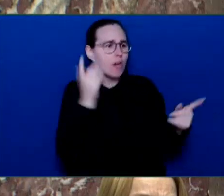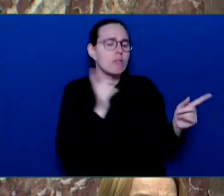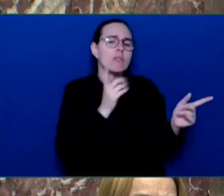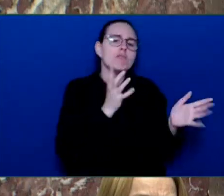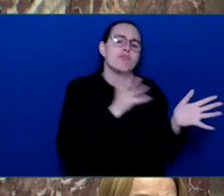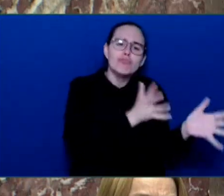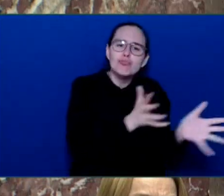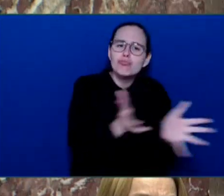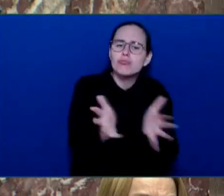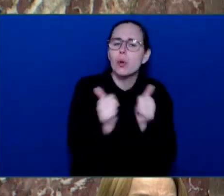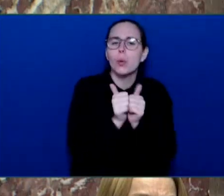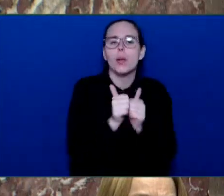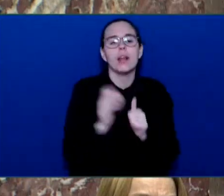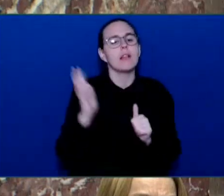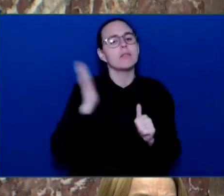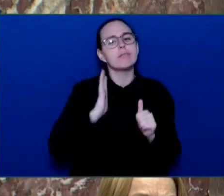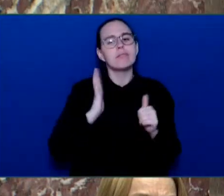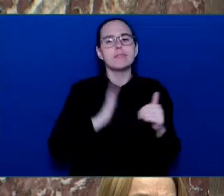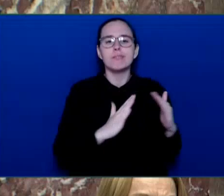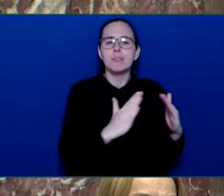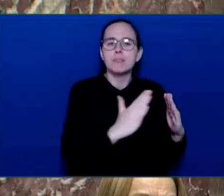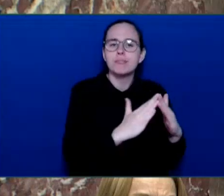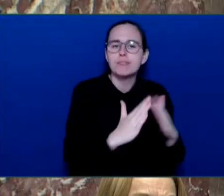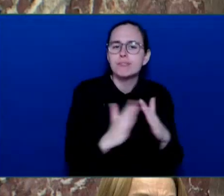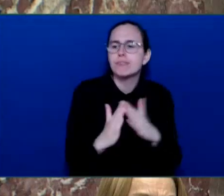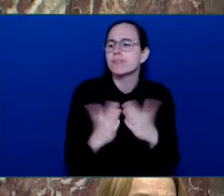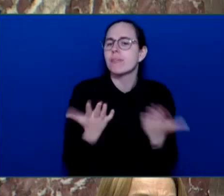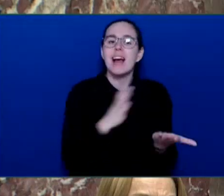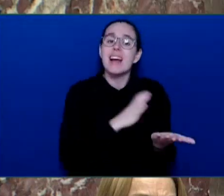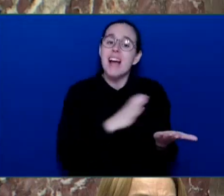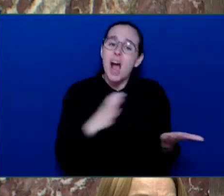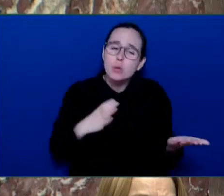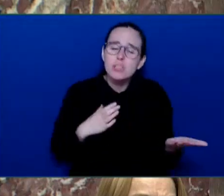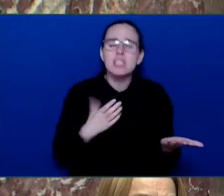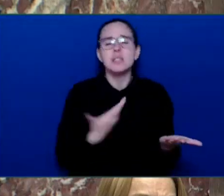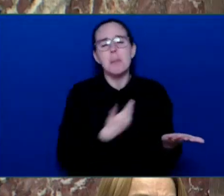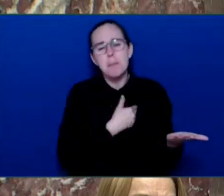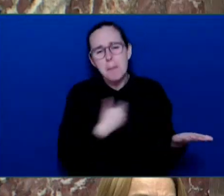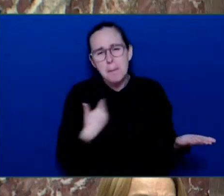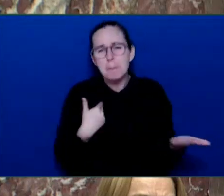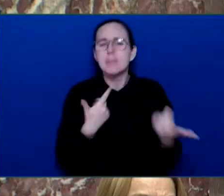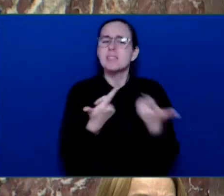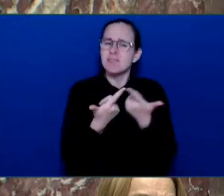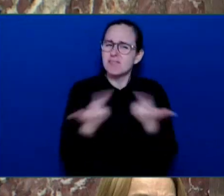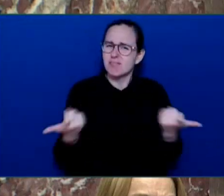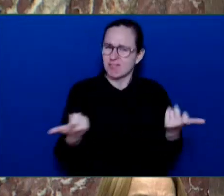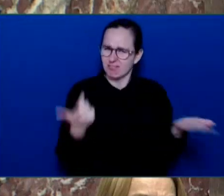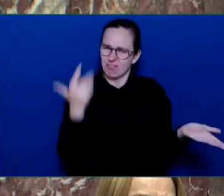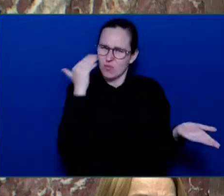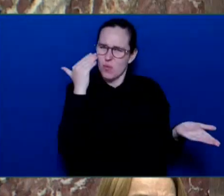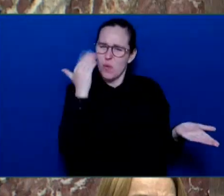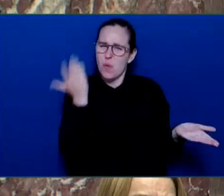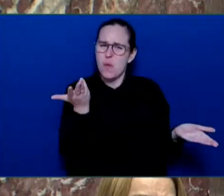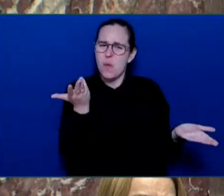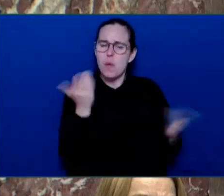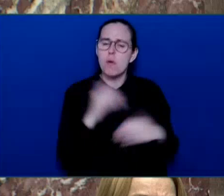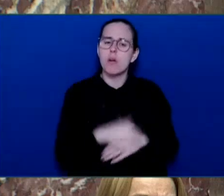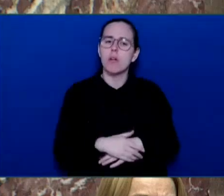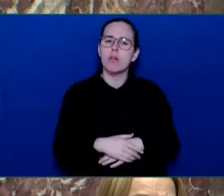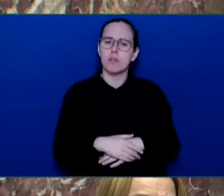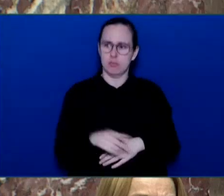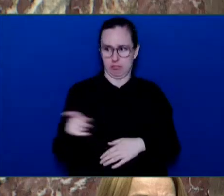important trade corridor, which of course links British Columbia to the rest of the Canada, and of which we were reminded of its importance for goods